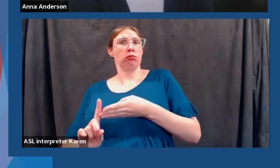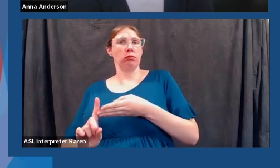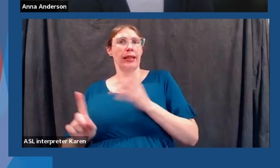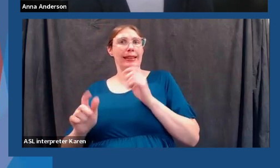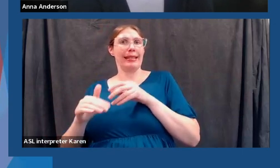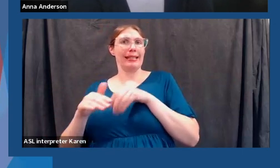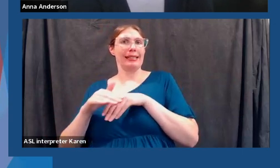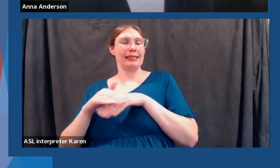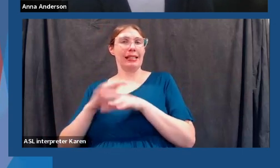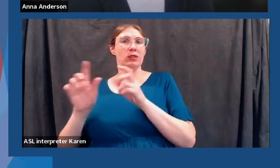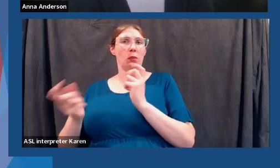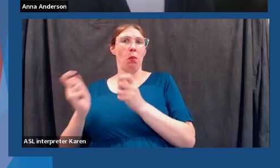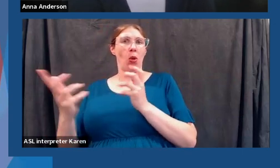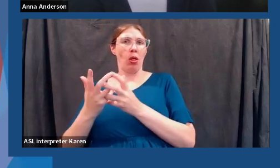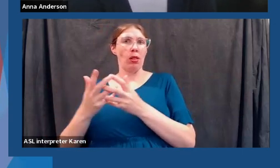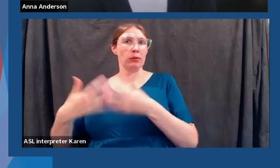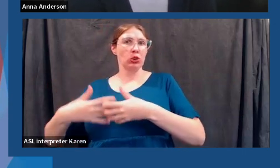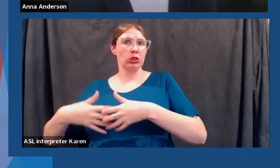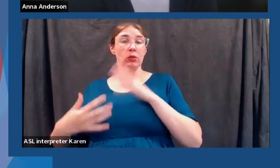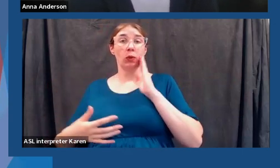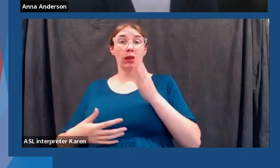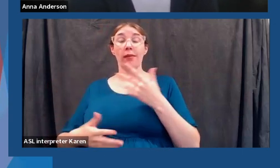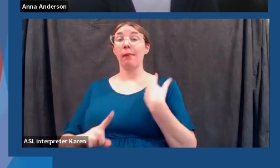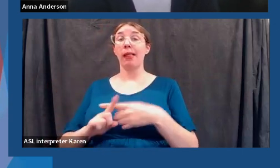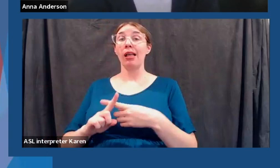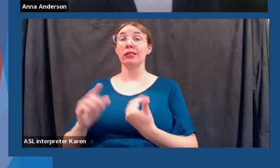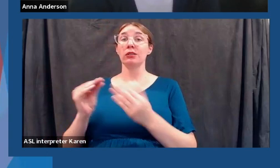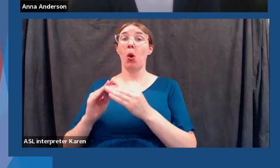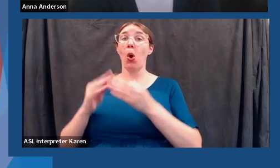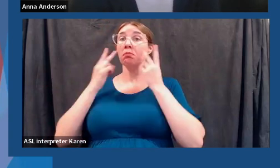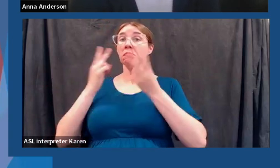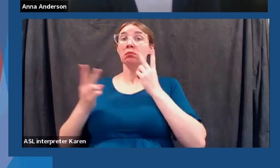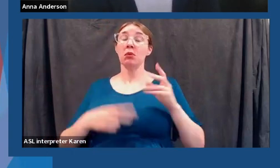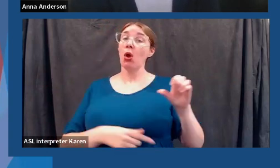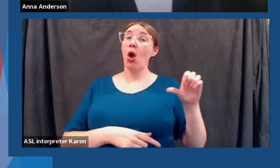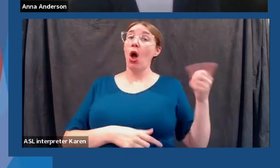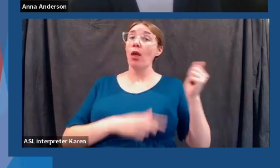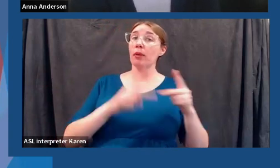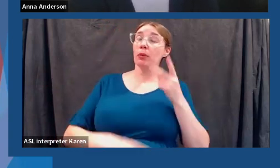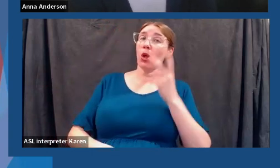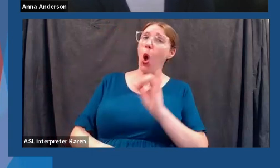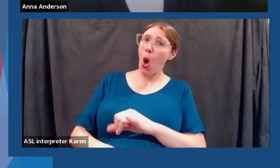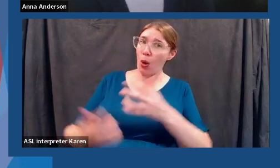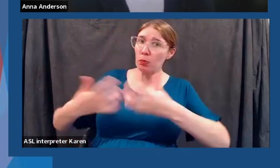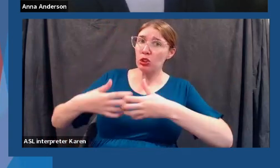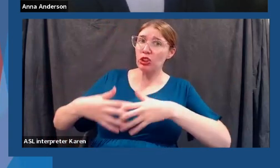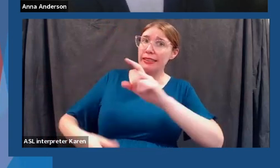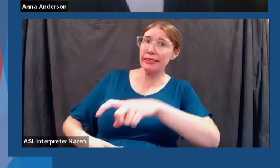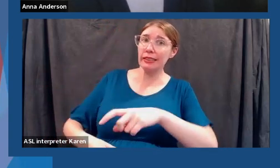it more front and center for other people to see that it's necessary and that they can use it as